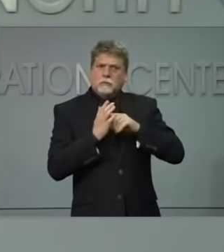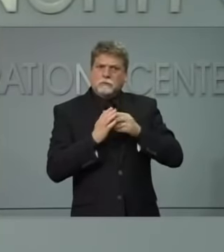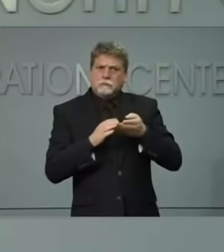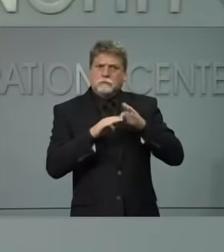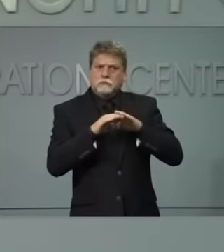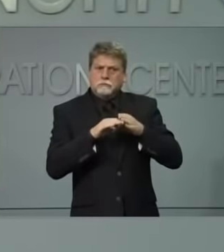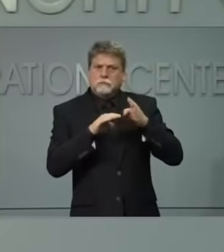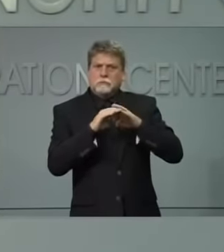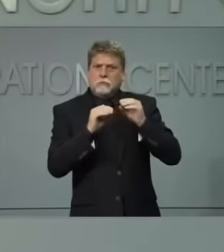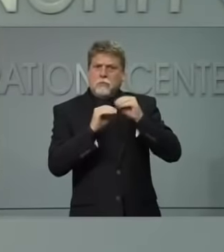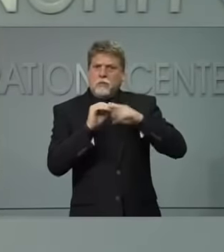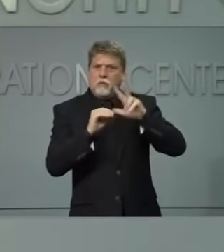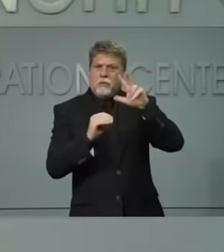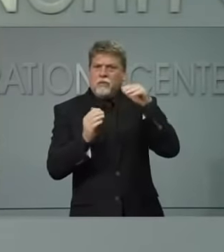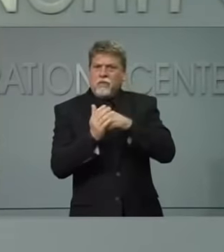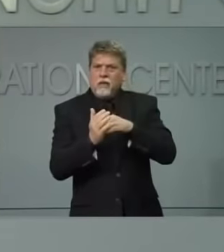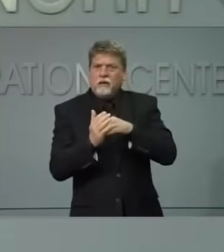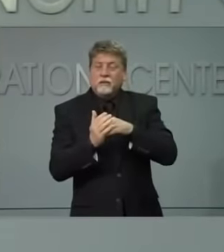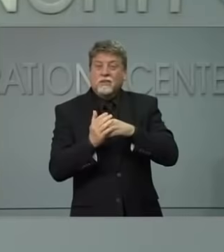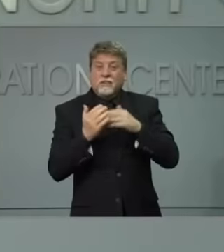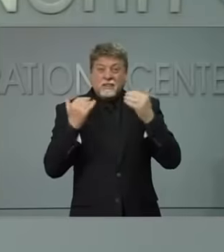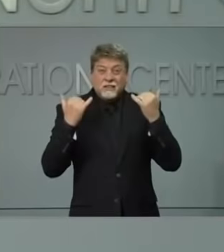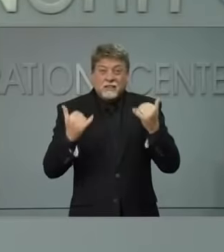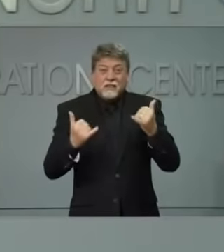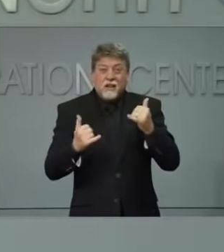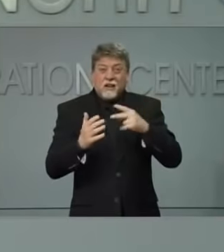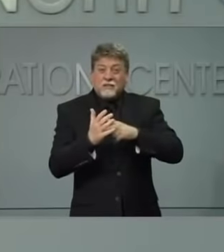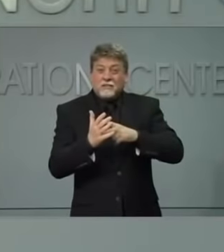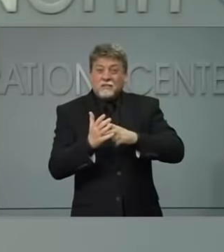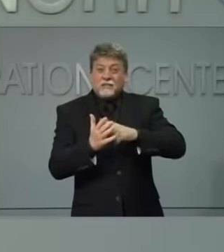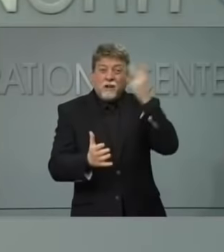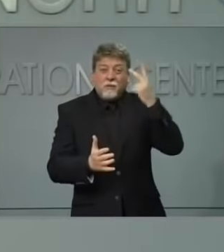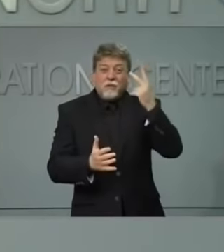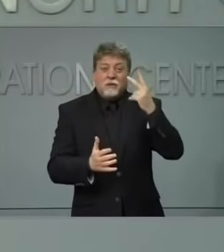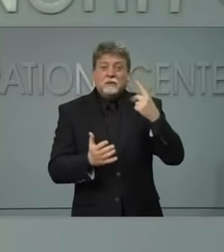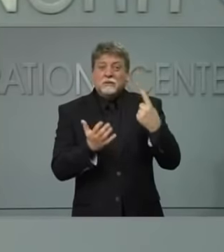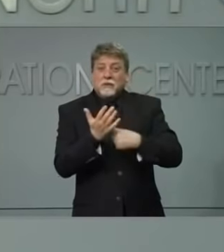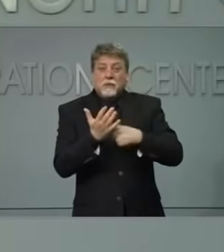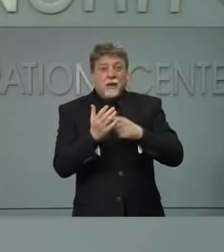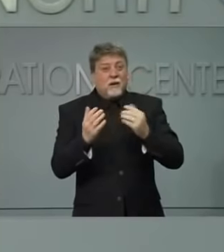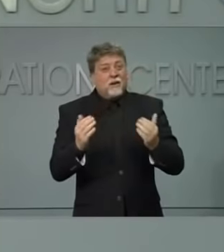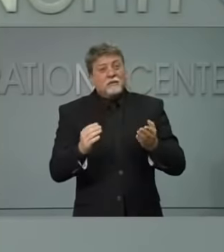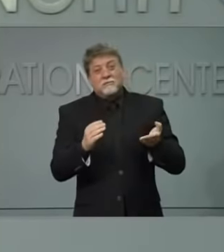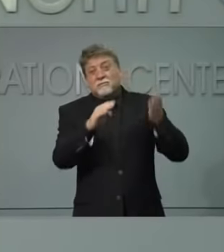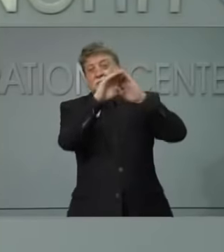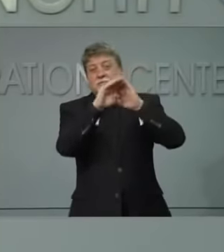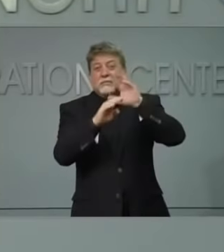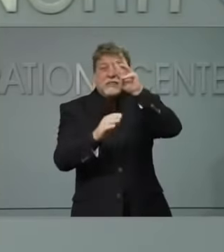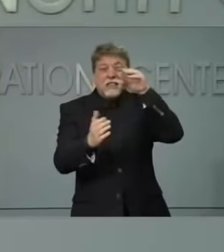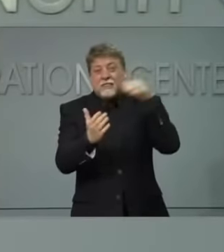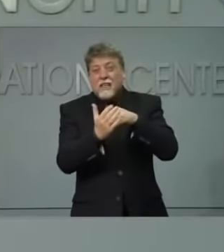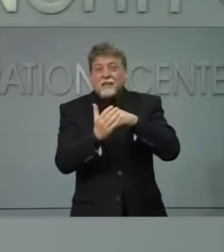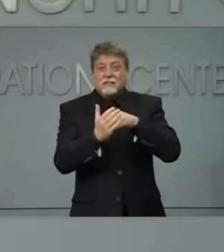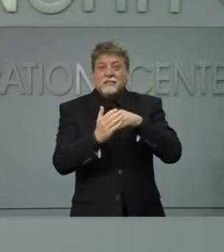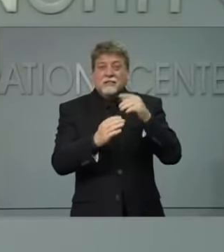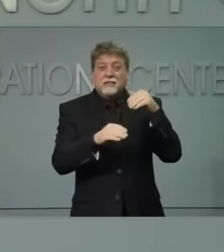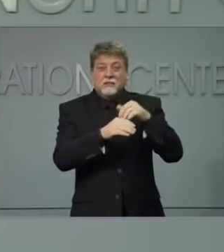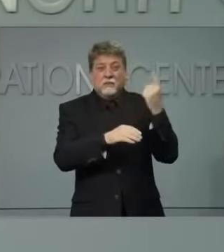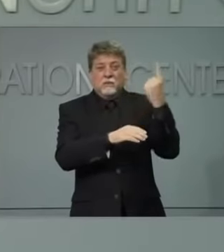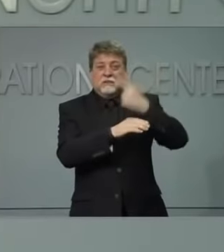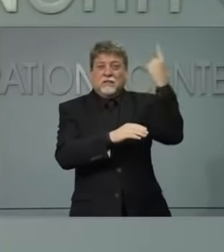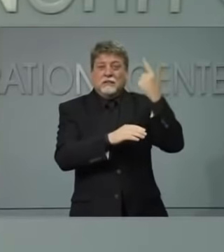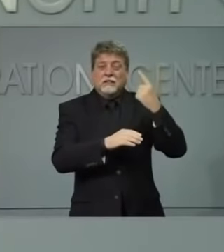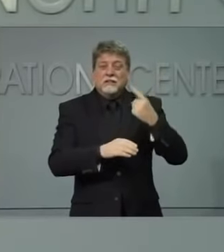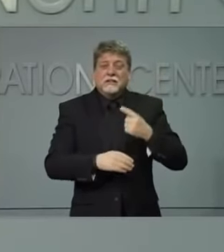3,000. Now we're shocked that the number has doubled, with some daily counts at more than 6,000.